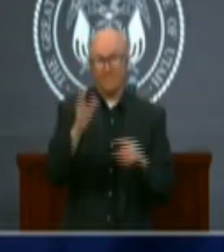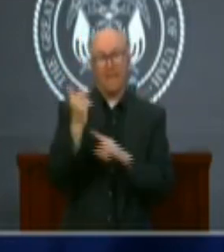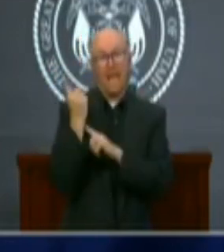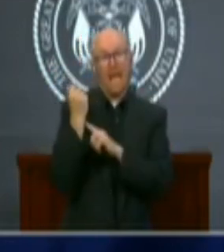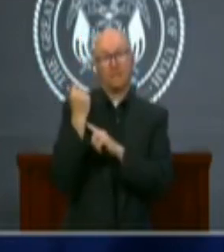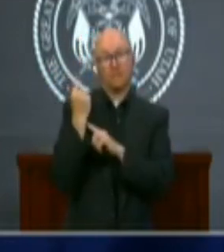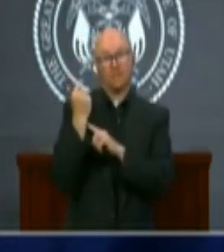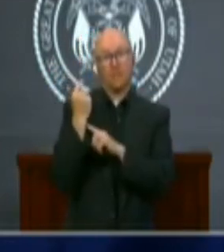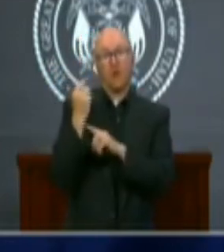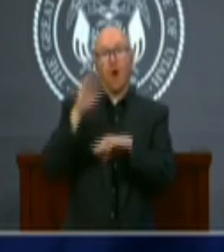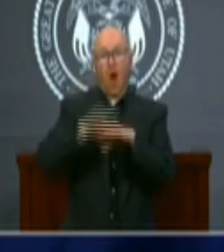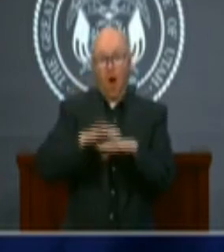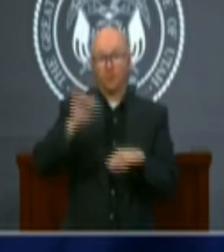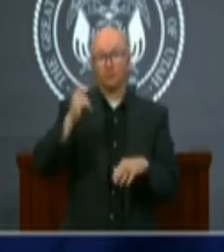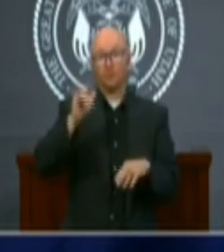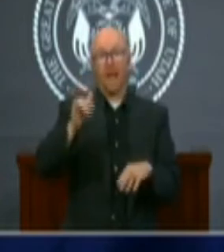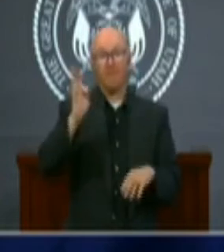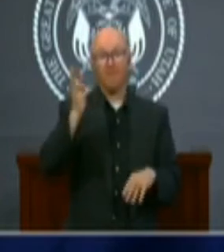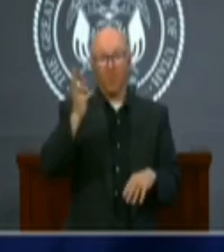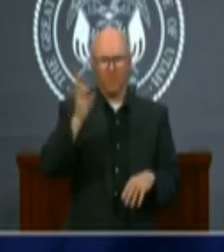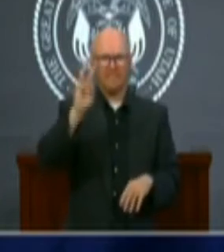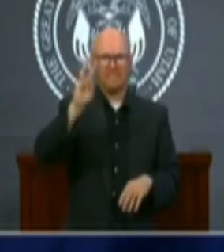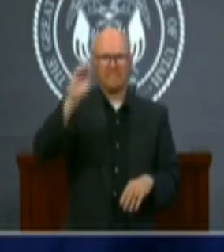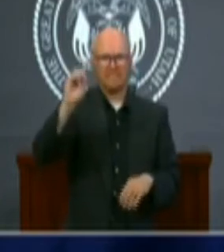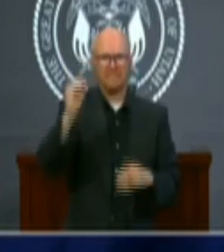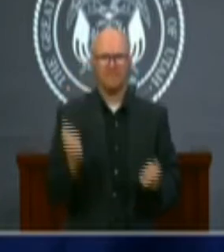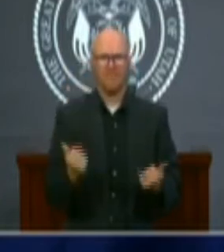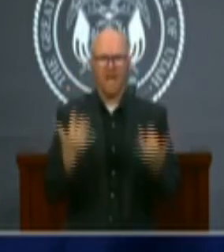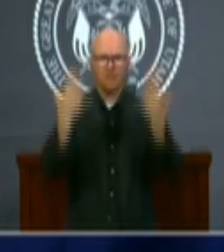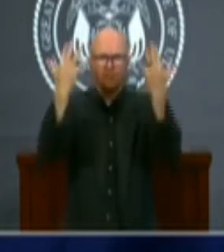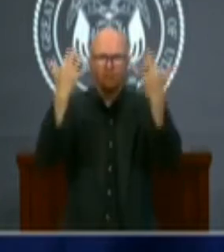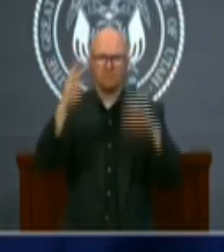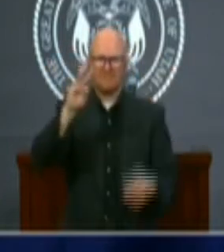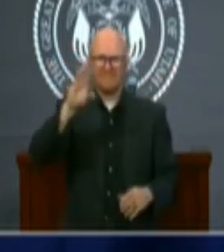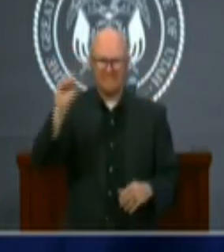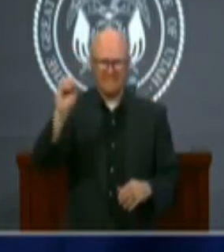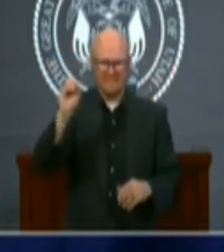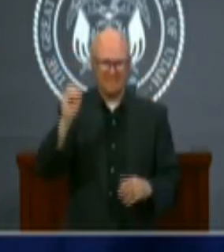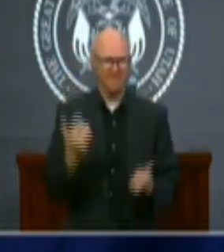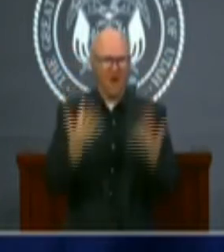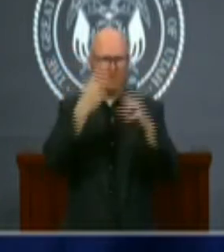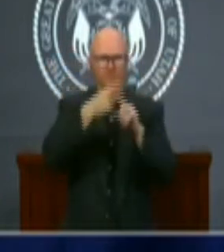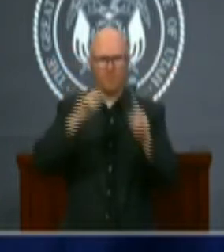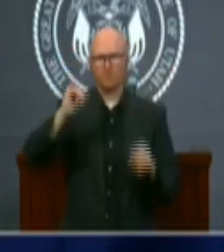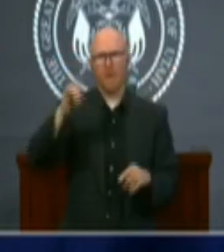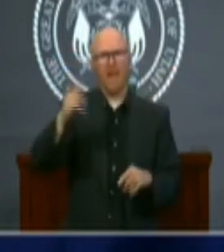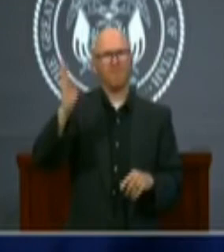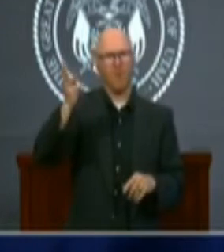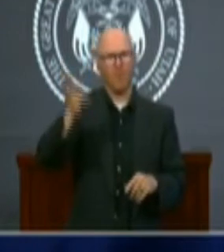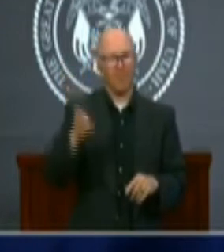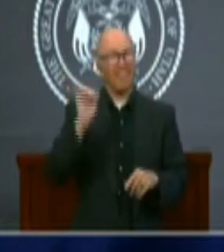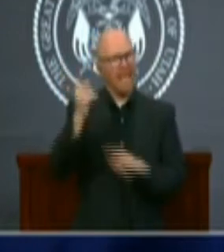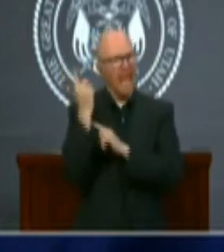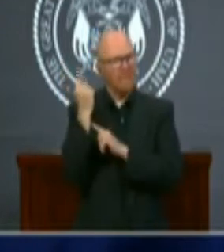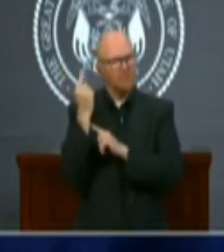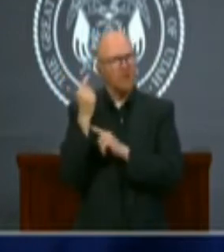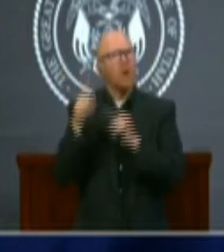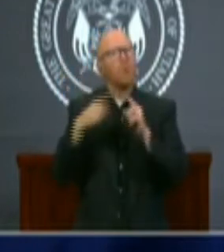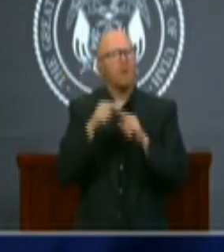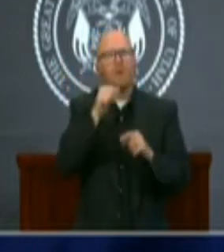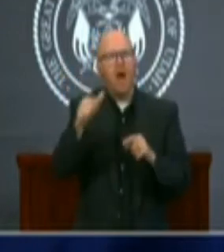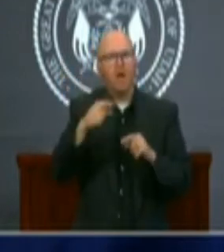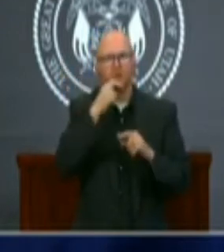in the state that were caused by fireworks. Over 60 human-caused fires that didn't need to happen, and